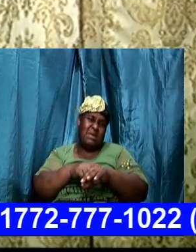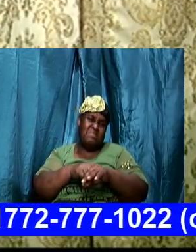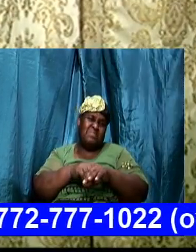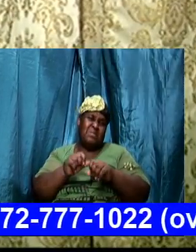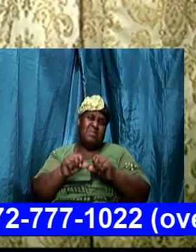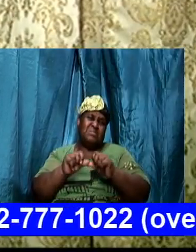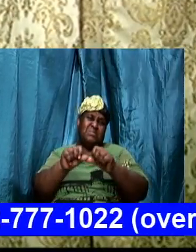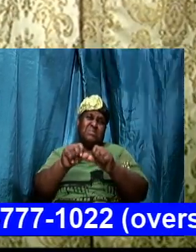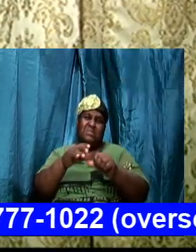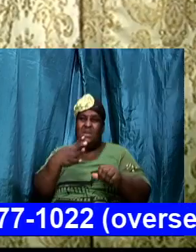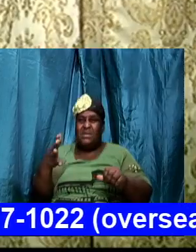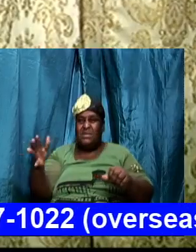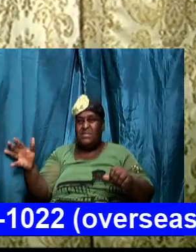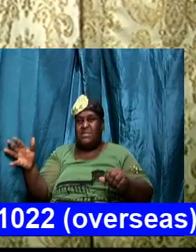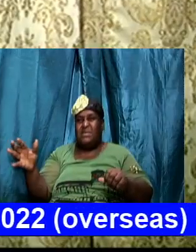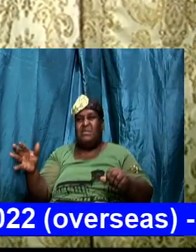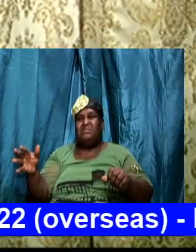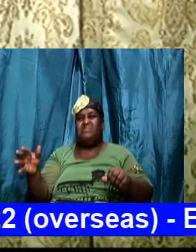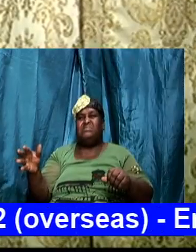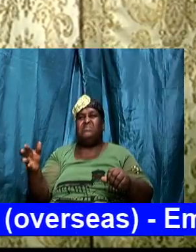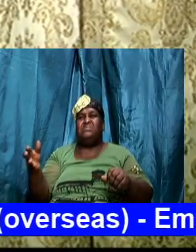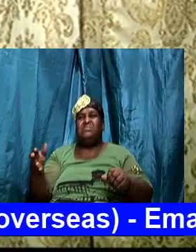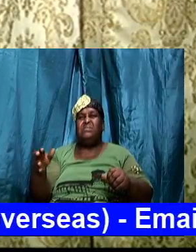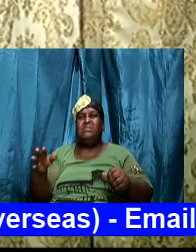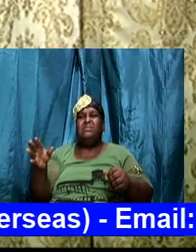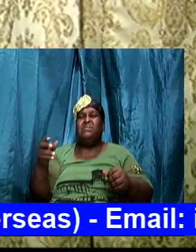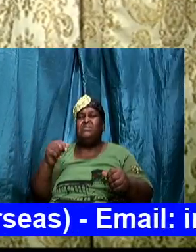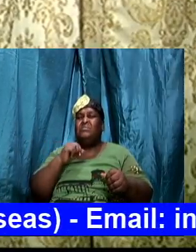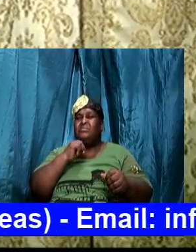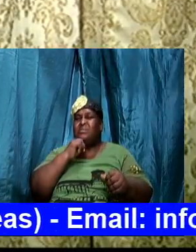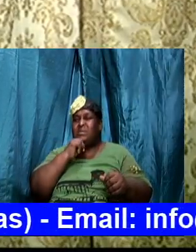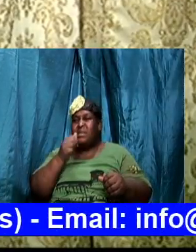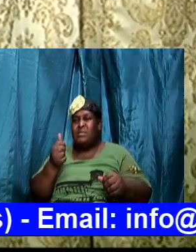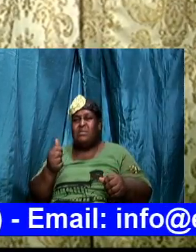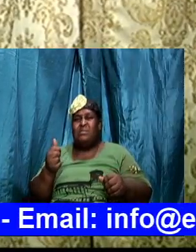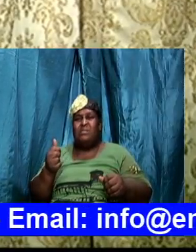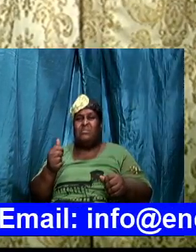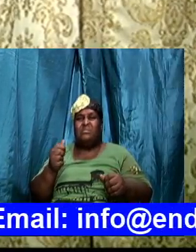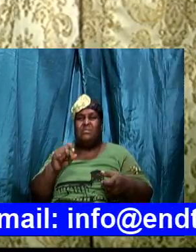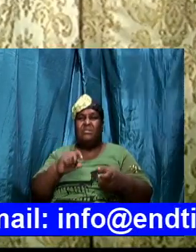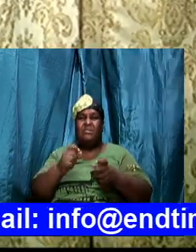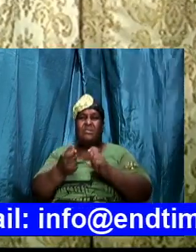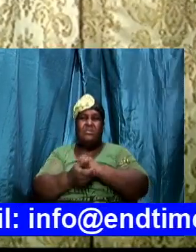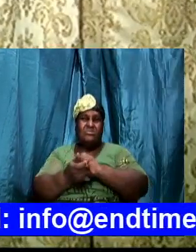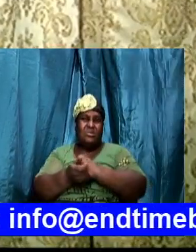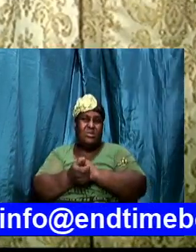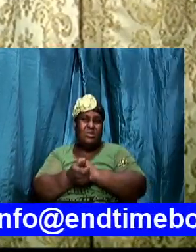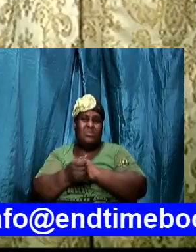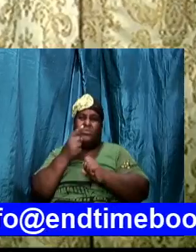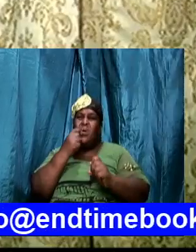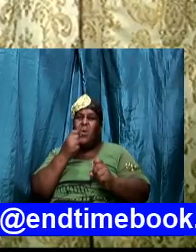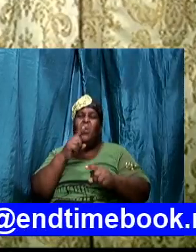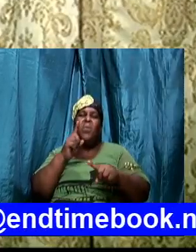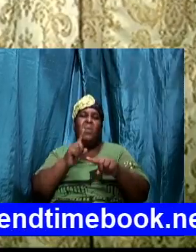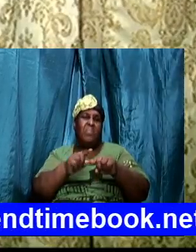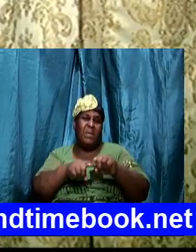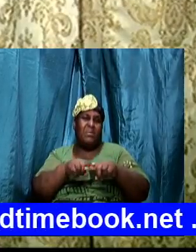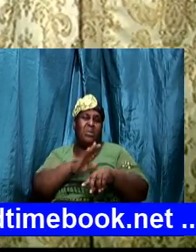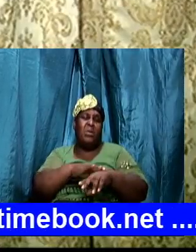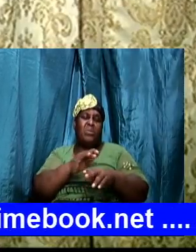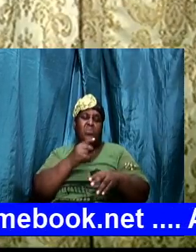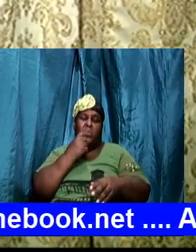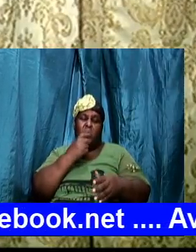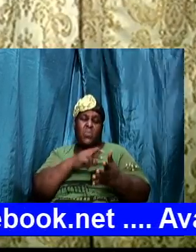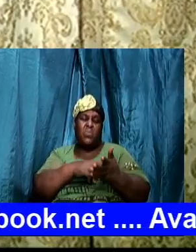And therefore, the Word of God is not absolute. It will change depending on who read it. And if one scripture said